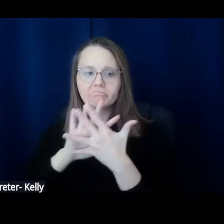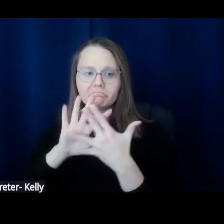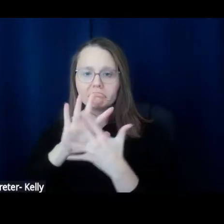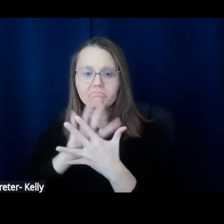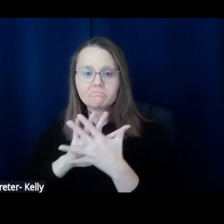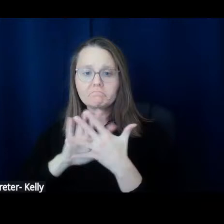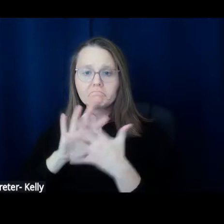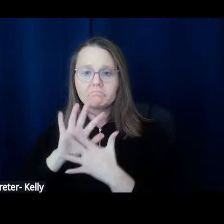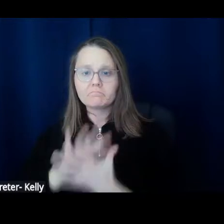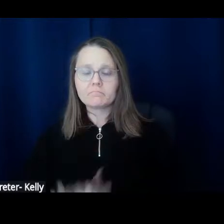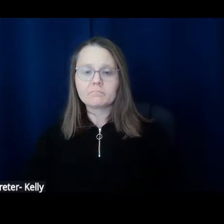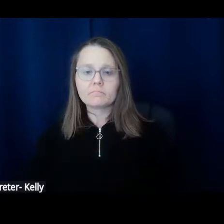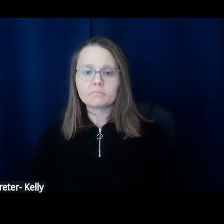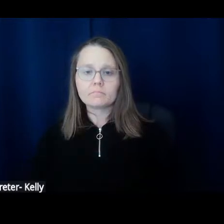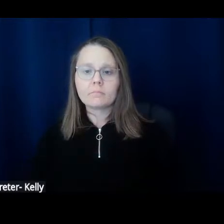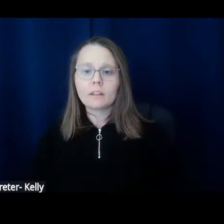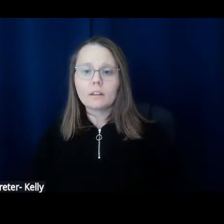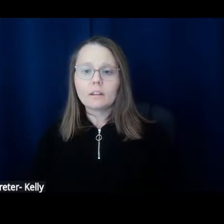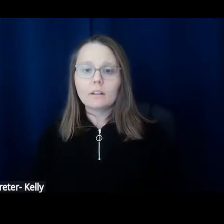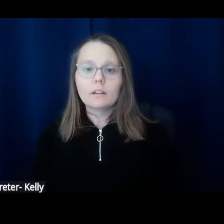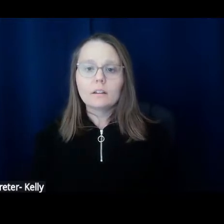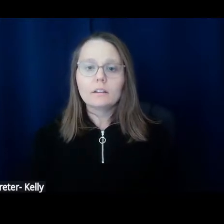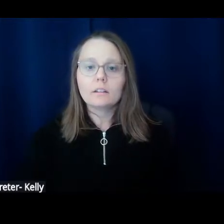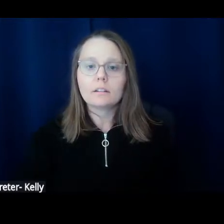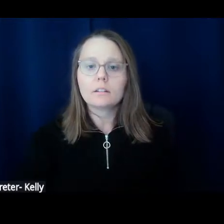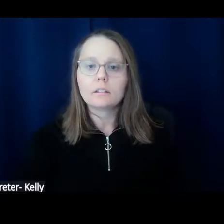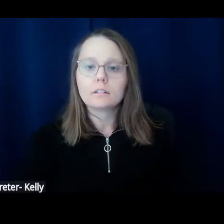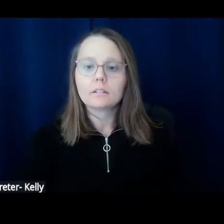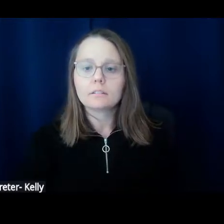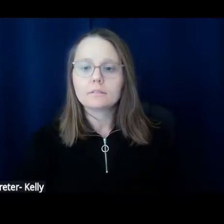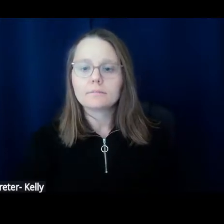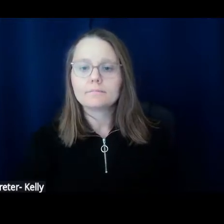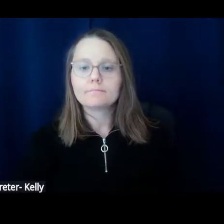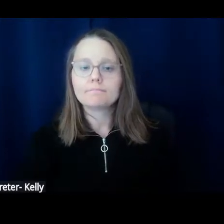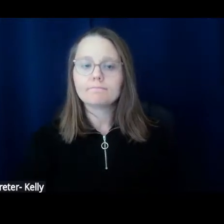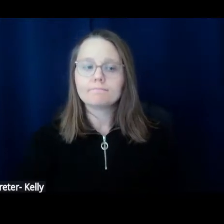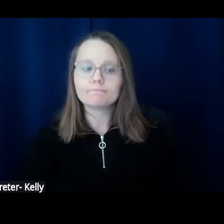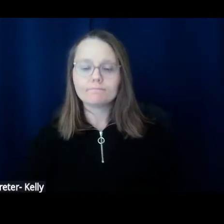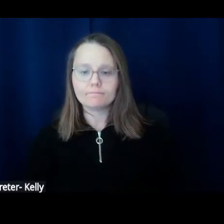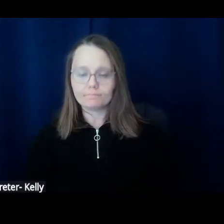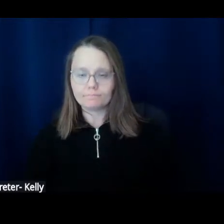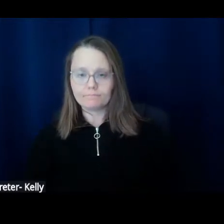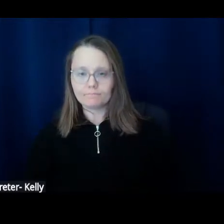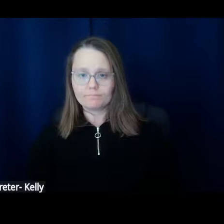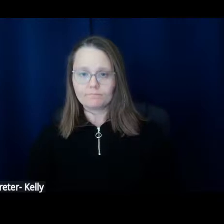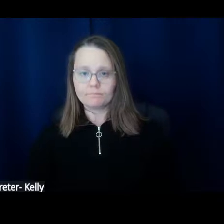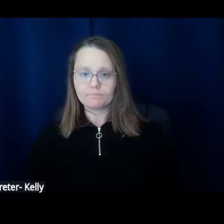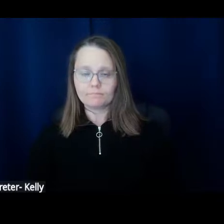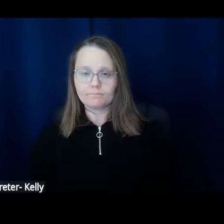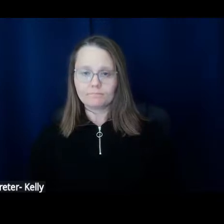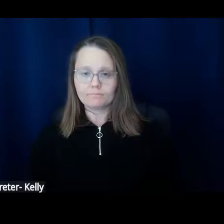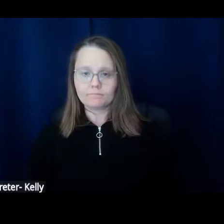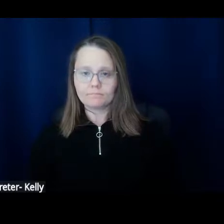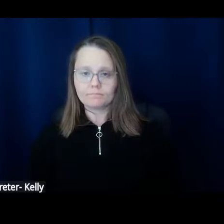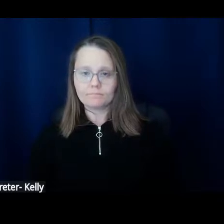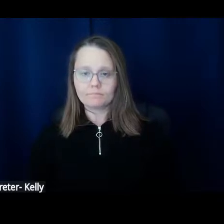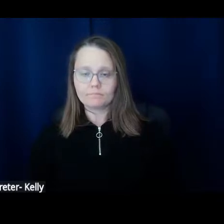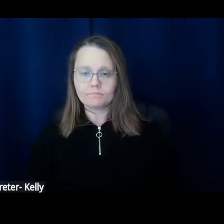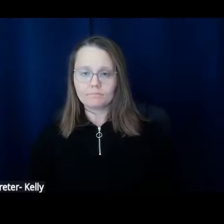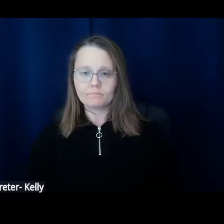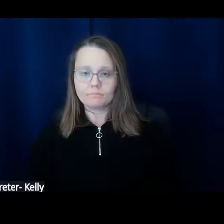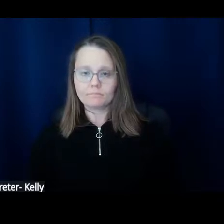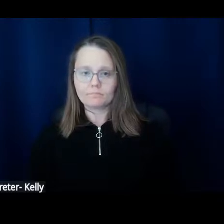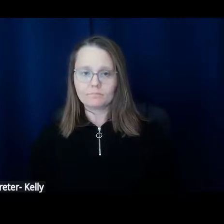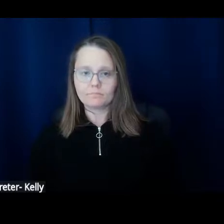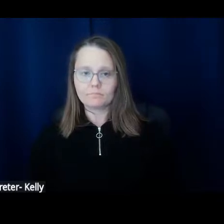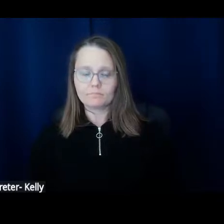that, okay, they will do the surgery, everything will go like that, I will do it tomorrow. No, the approach is way